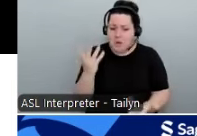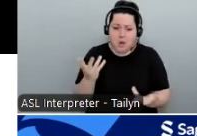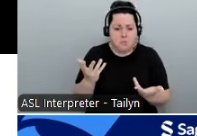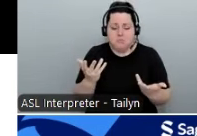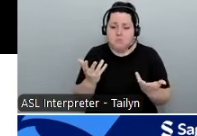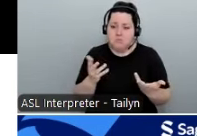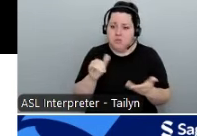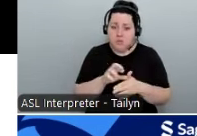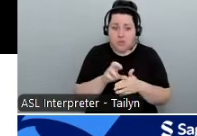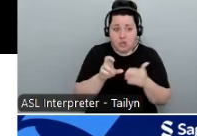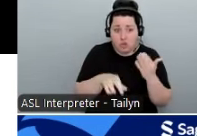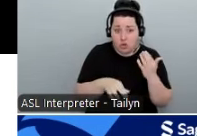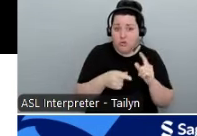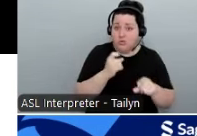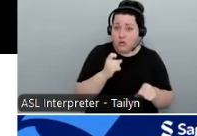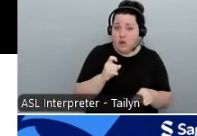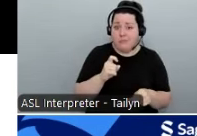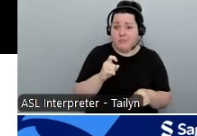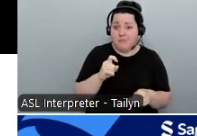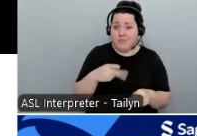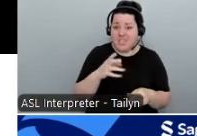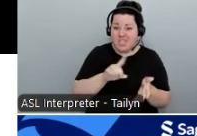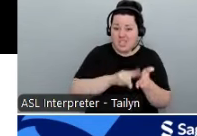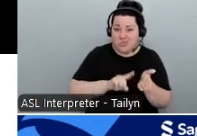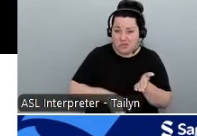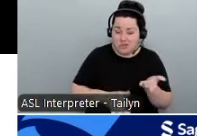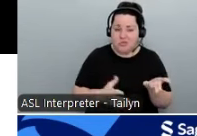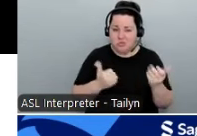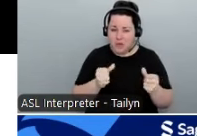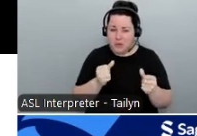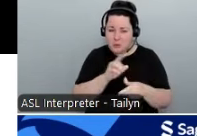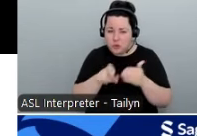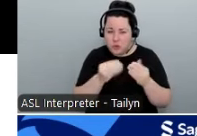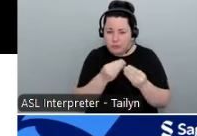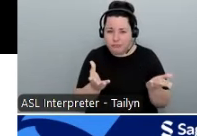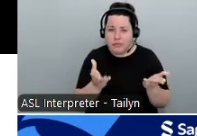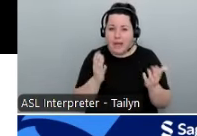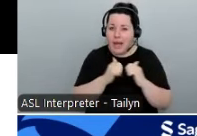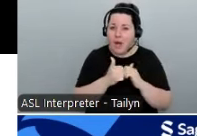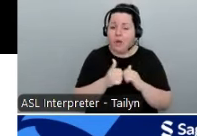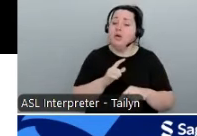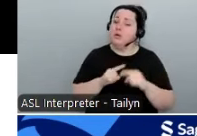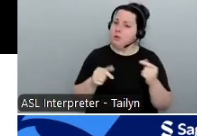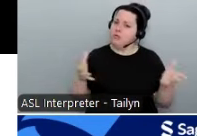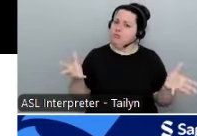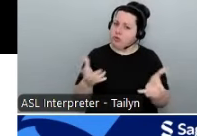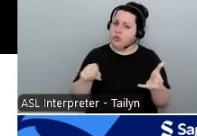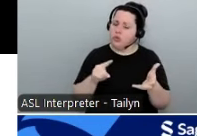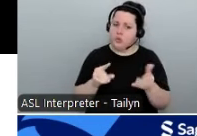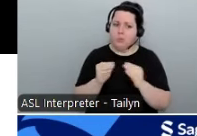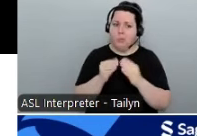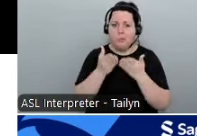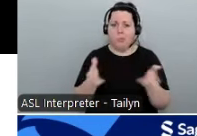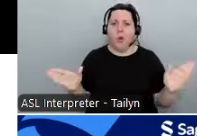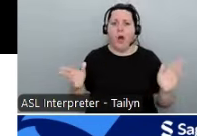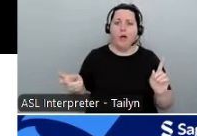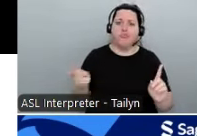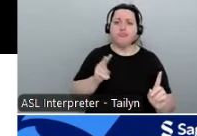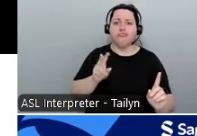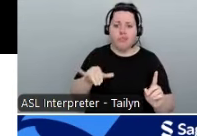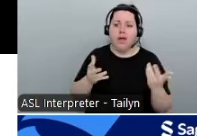or findings from your doctoral research, but today we encourage you to take a broader view. Your entire dissertation or